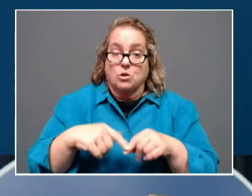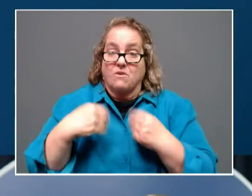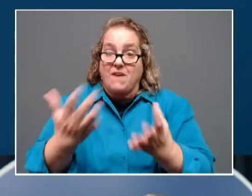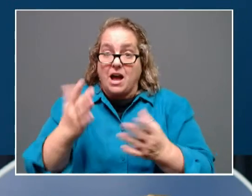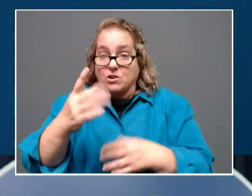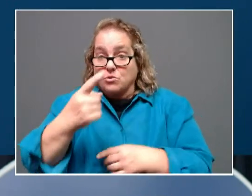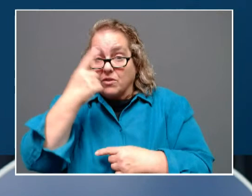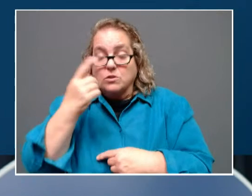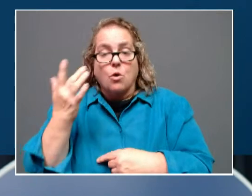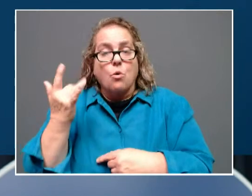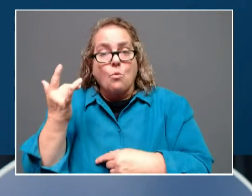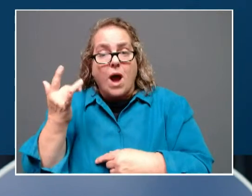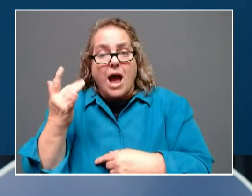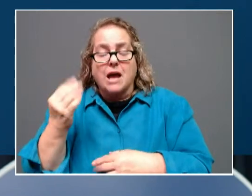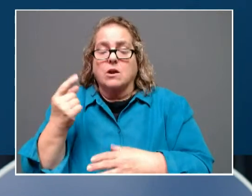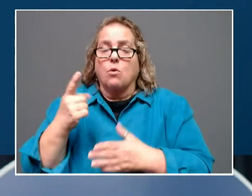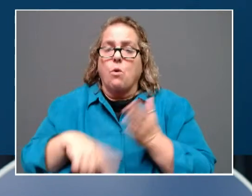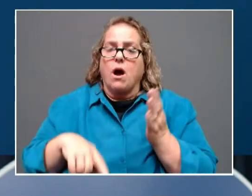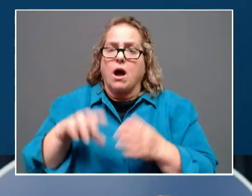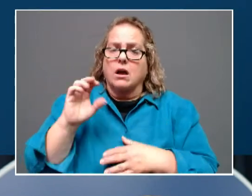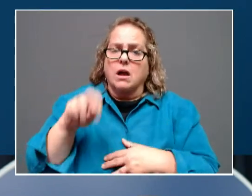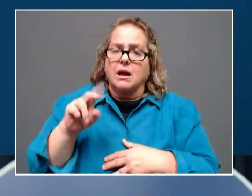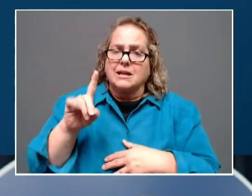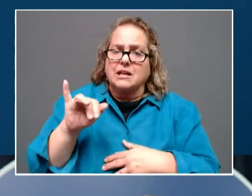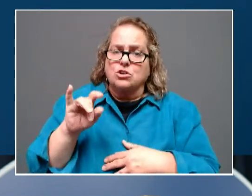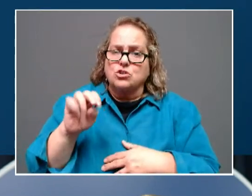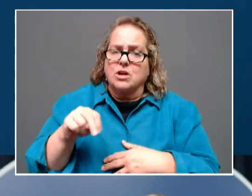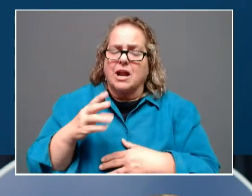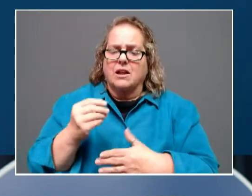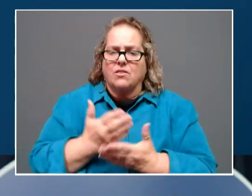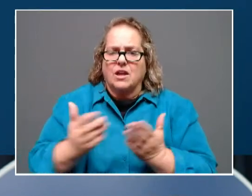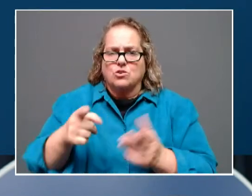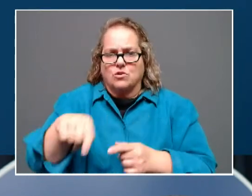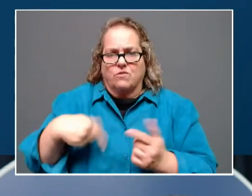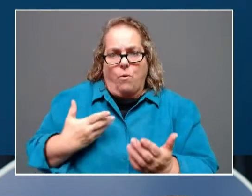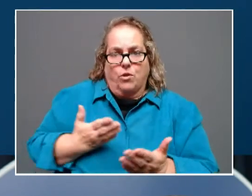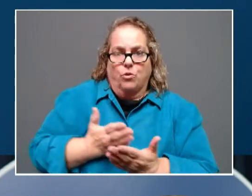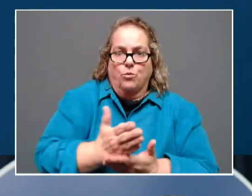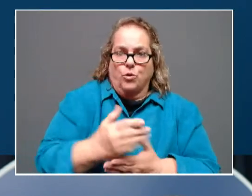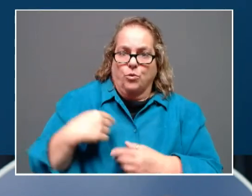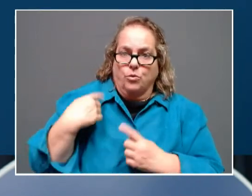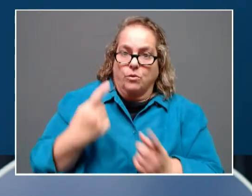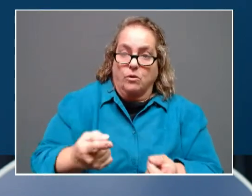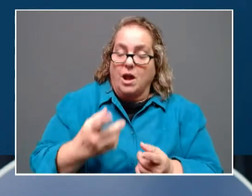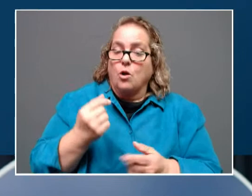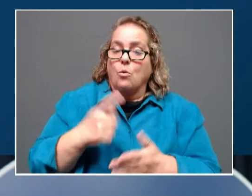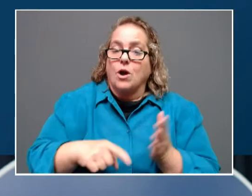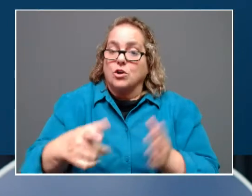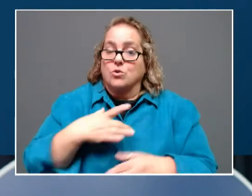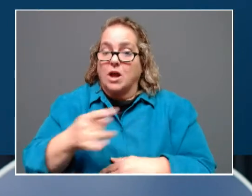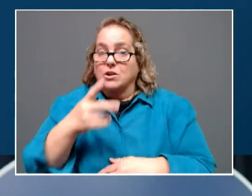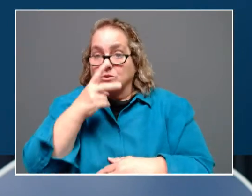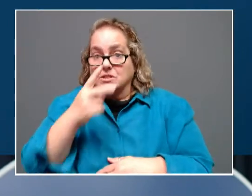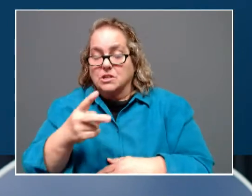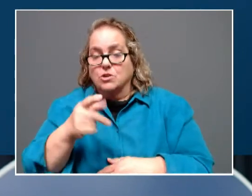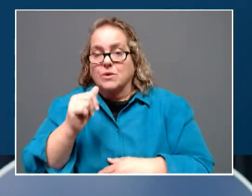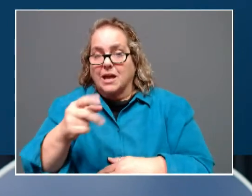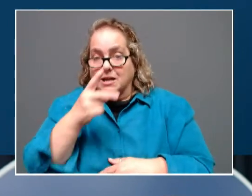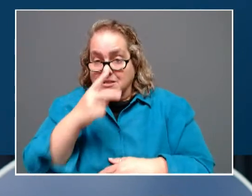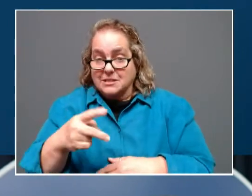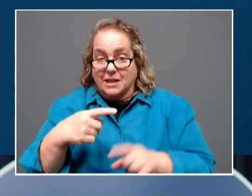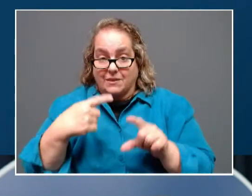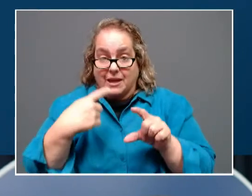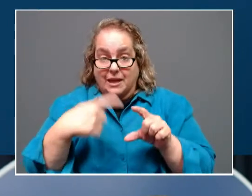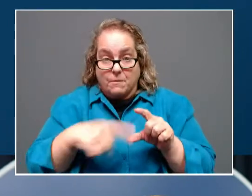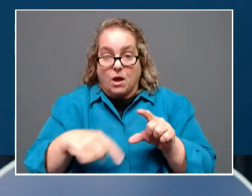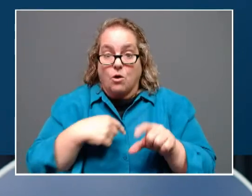what conditions, or things that you've been going through, or things you'd like to see, you can see the email that we have set